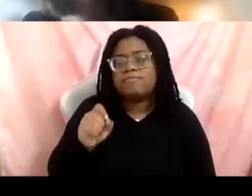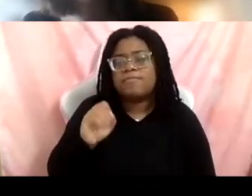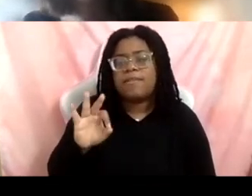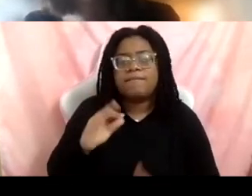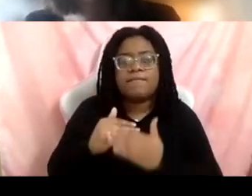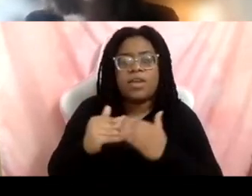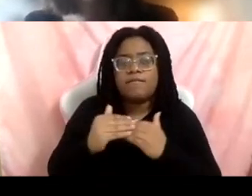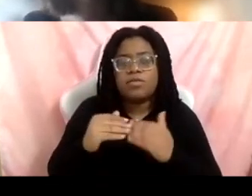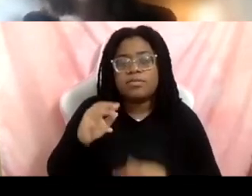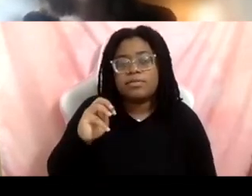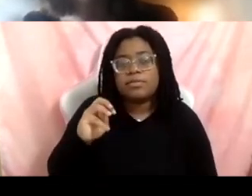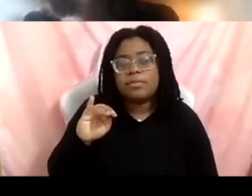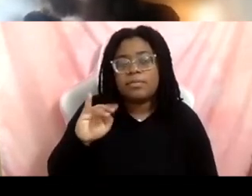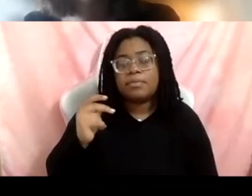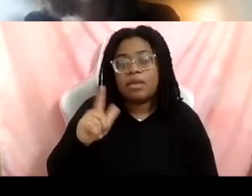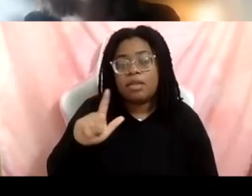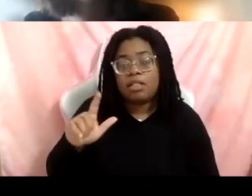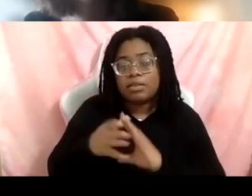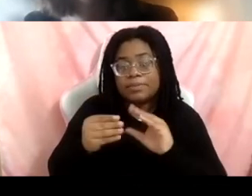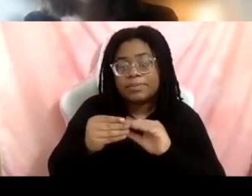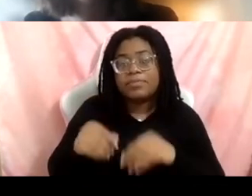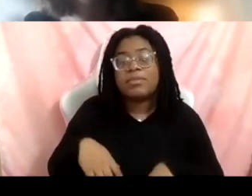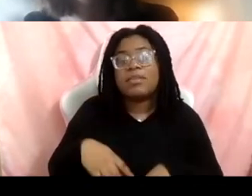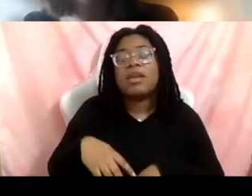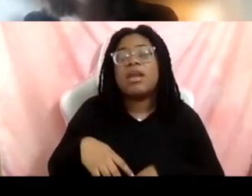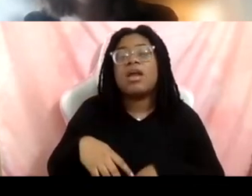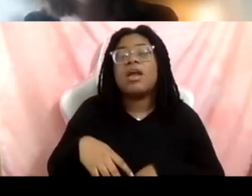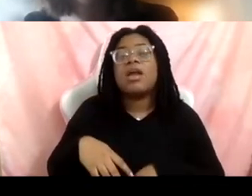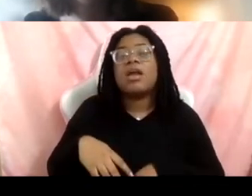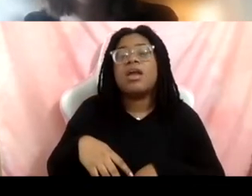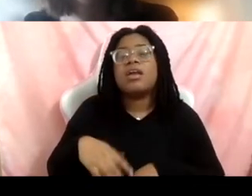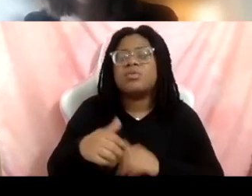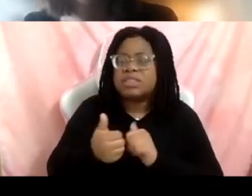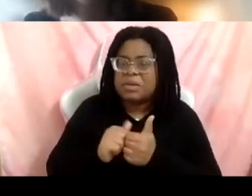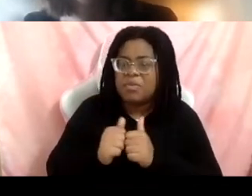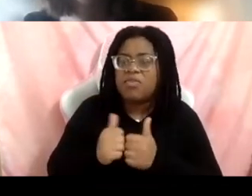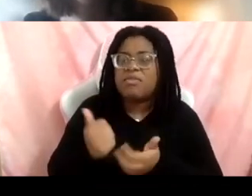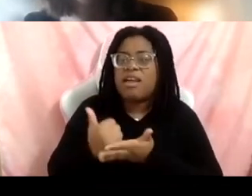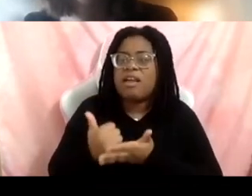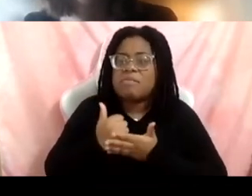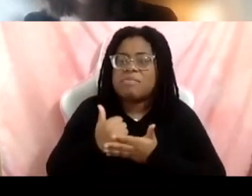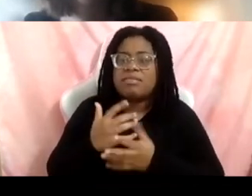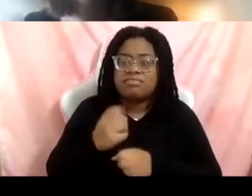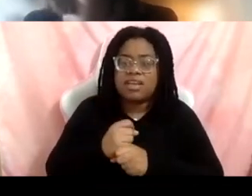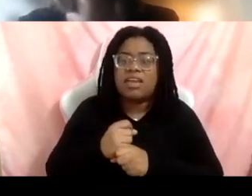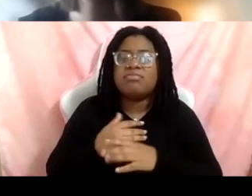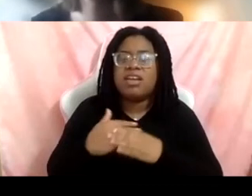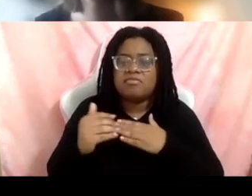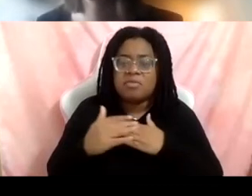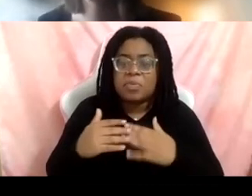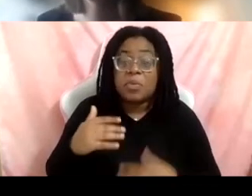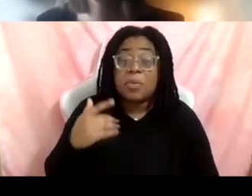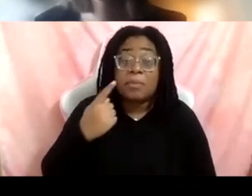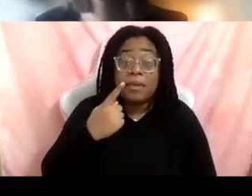comfort, actually. It was more of a combative thing that helped me get comfortable, because